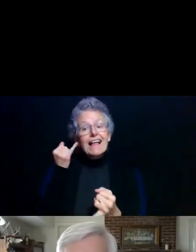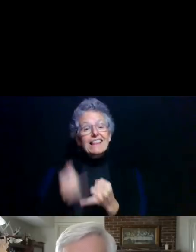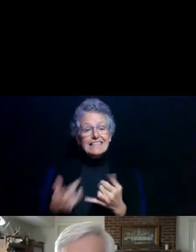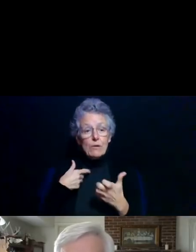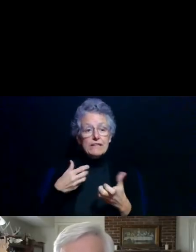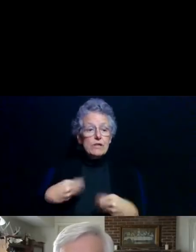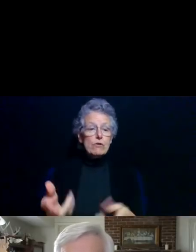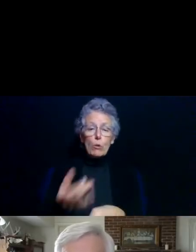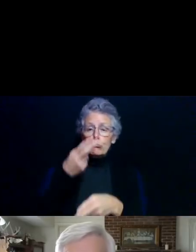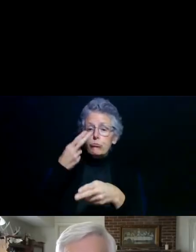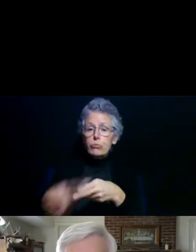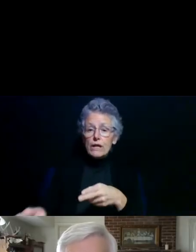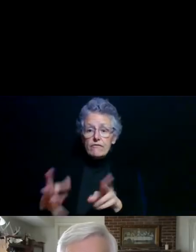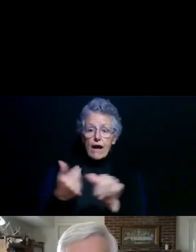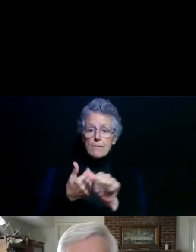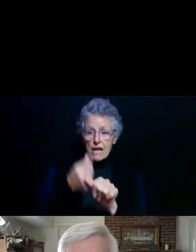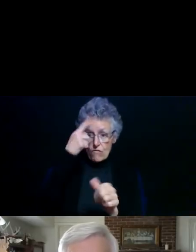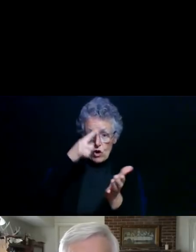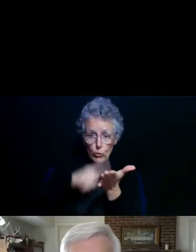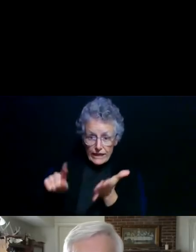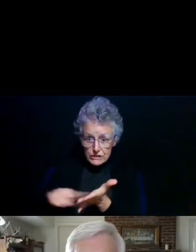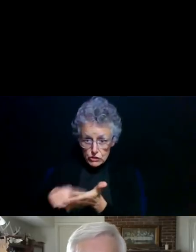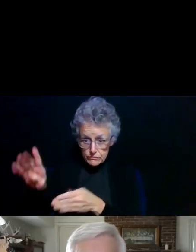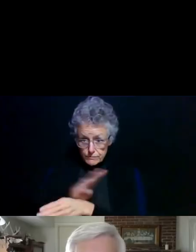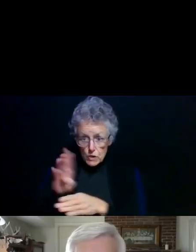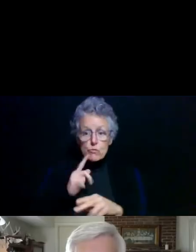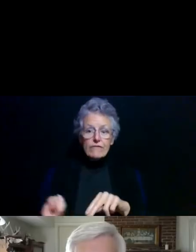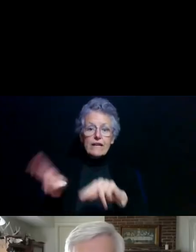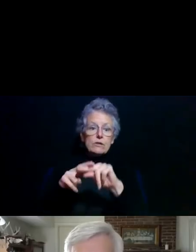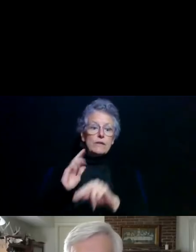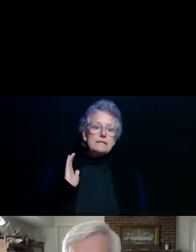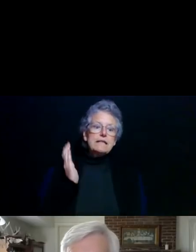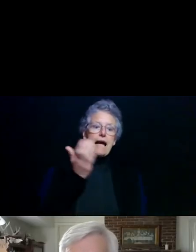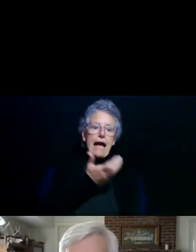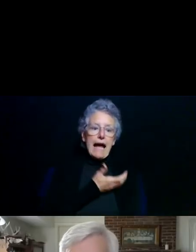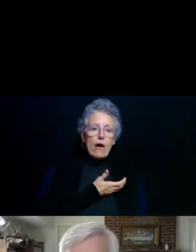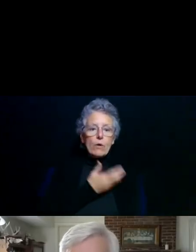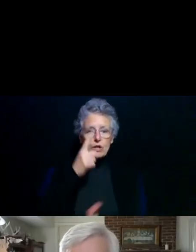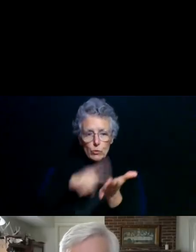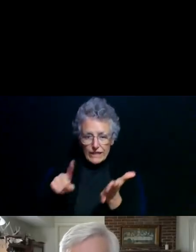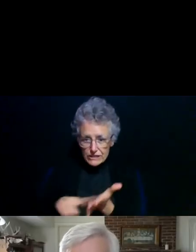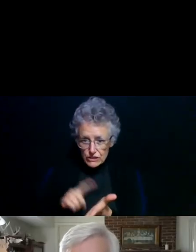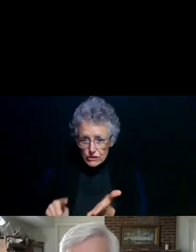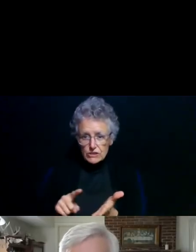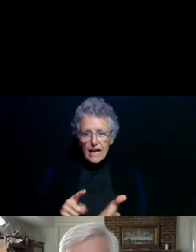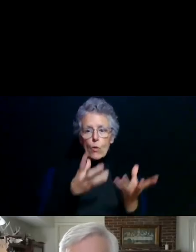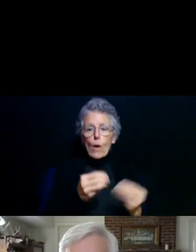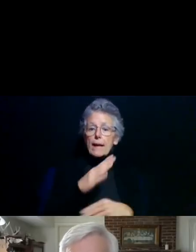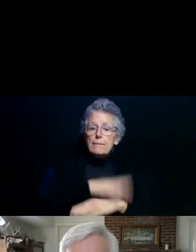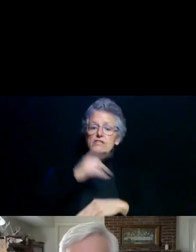brief update on our research enterprise. We've increased our wet bench research to 60% of capacity.